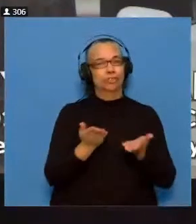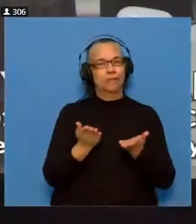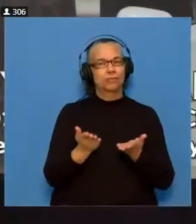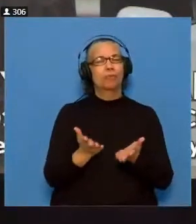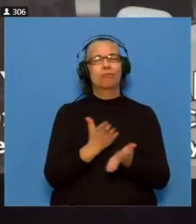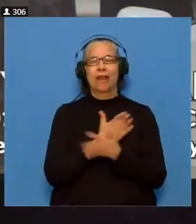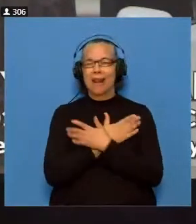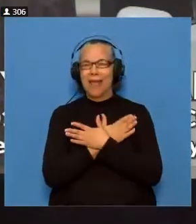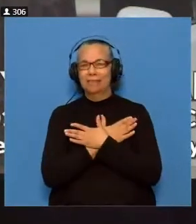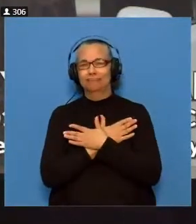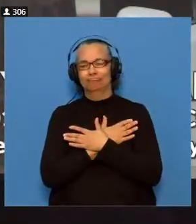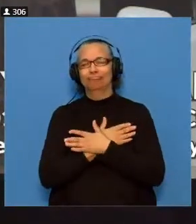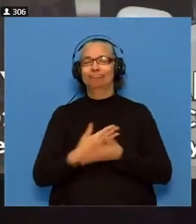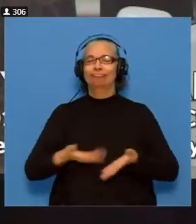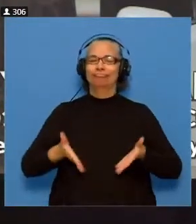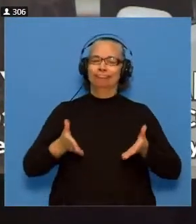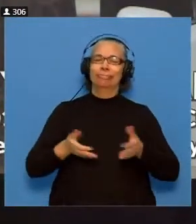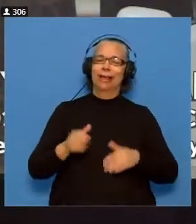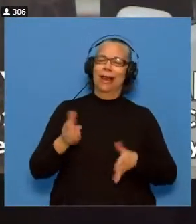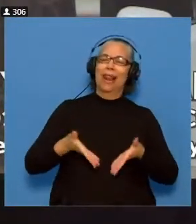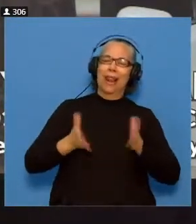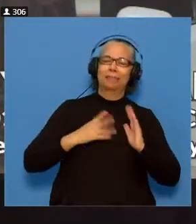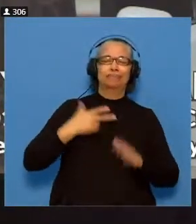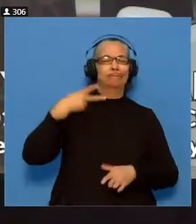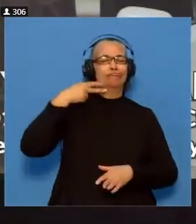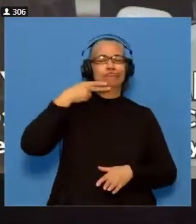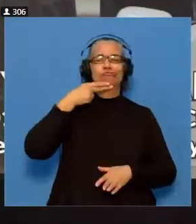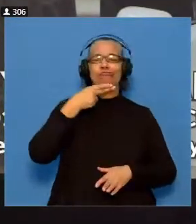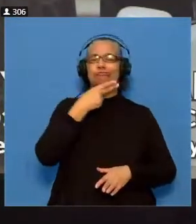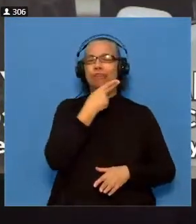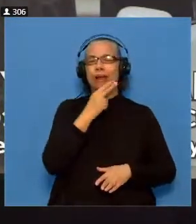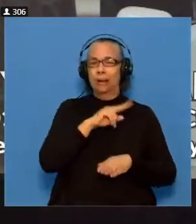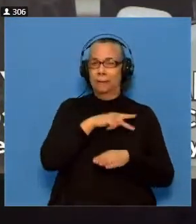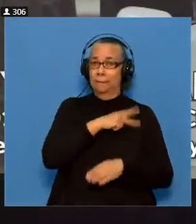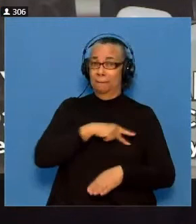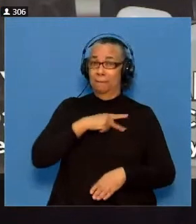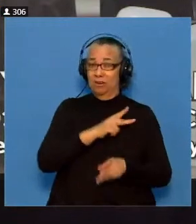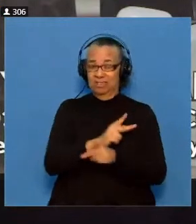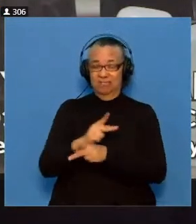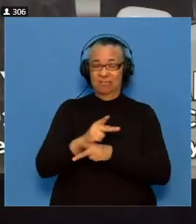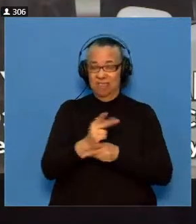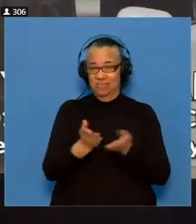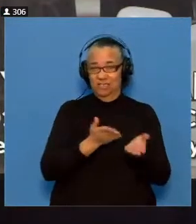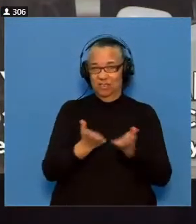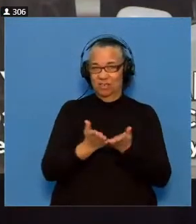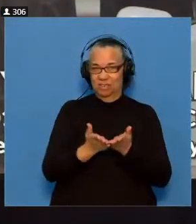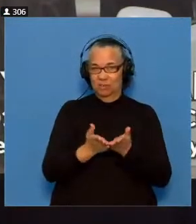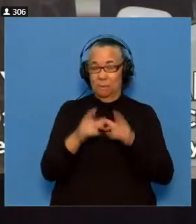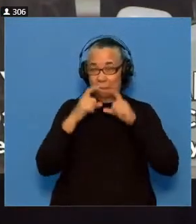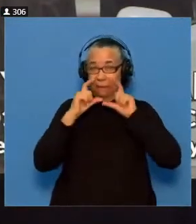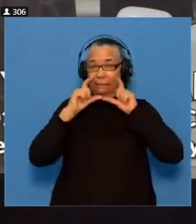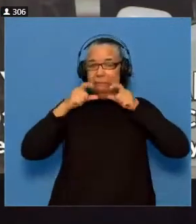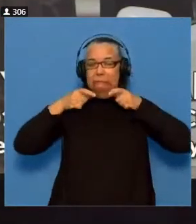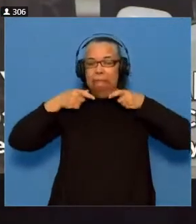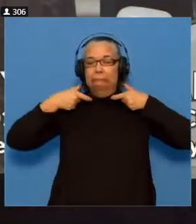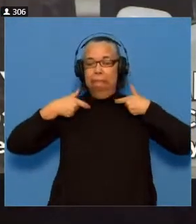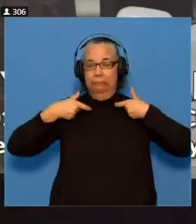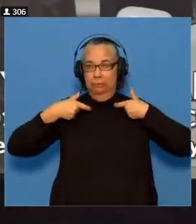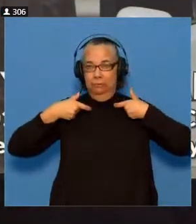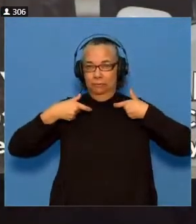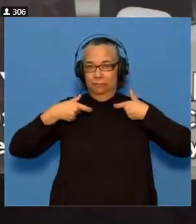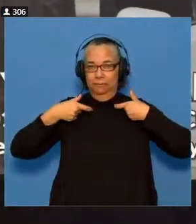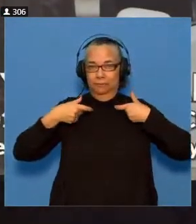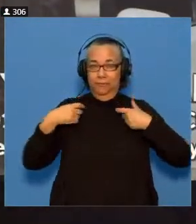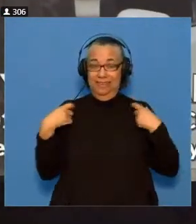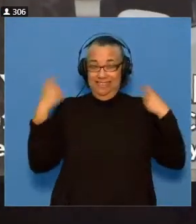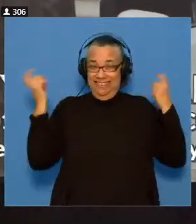allow for trimming of beards and other personal care services that require masks to be removed. In gyms,